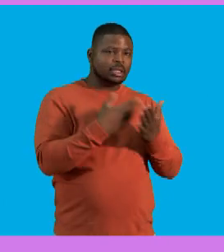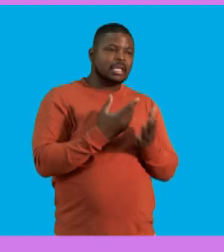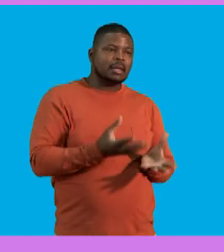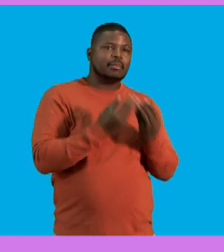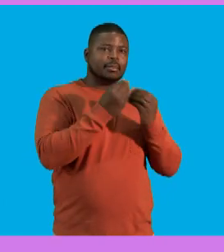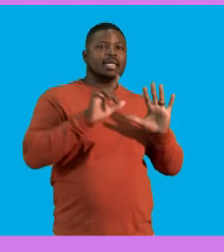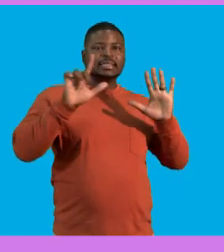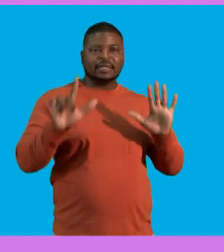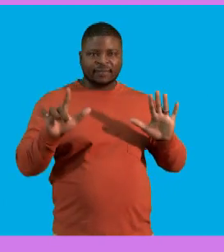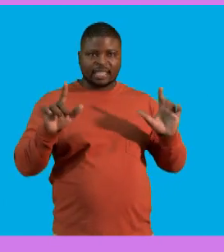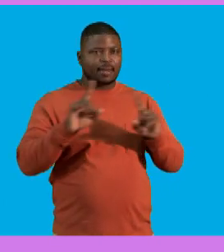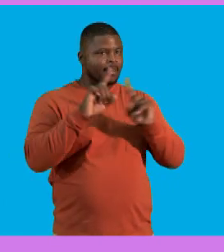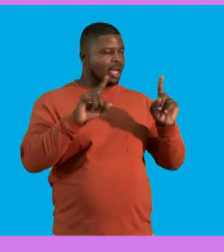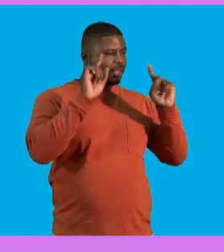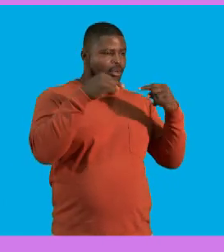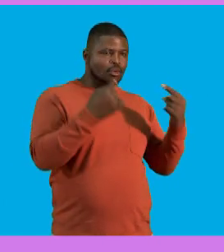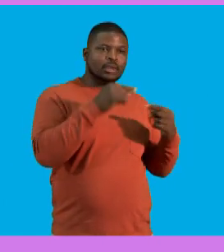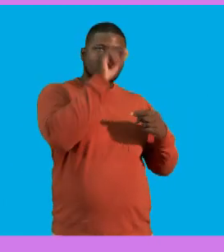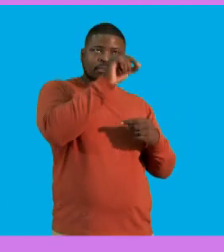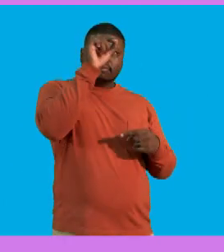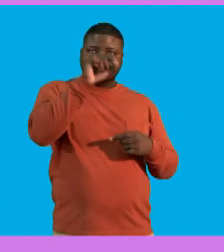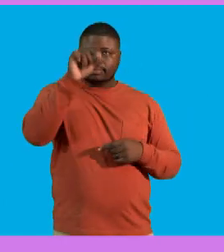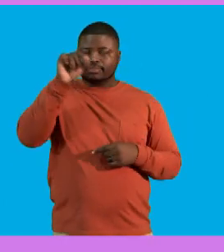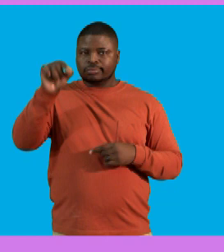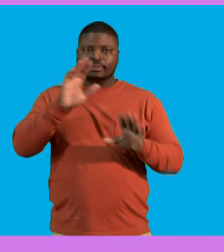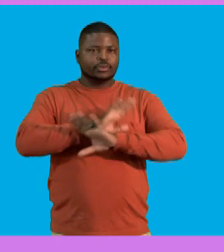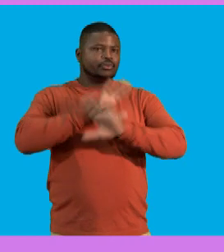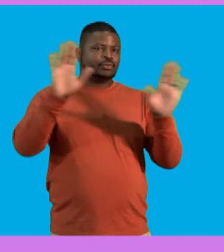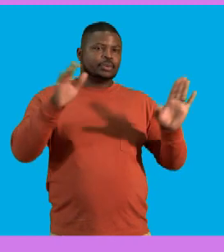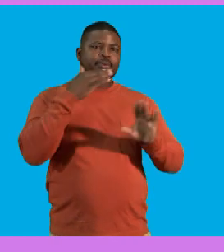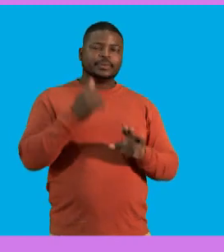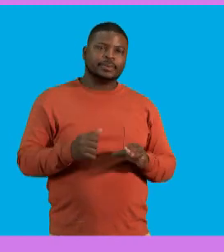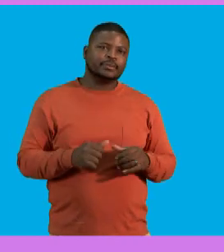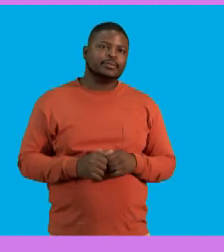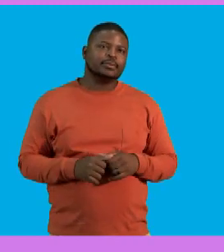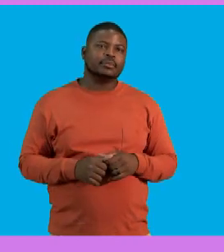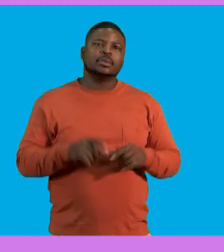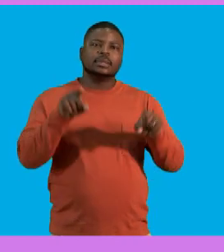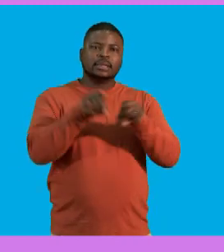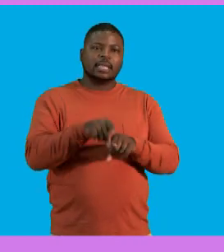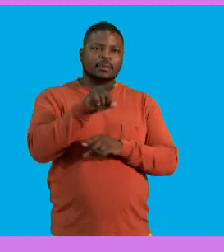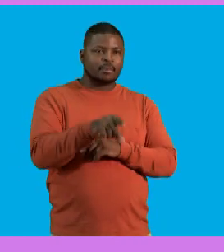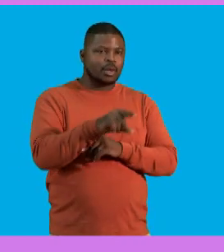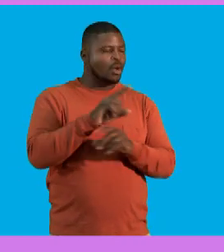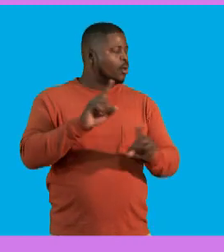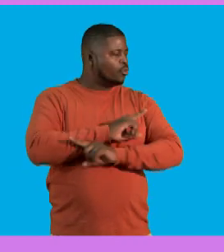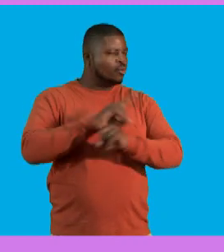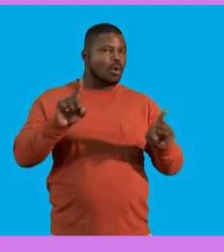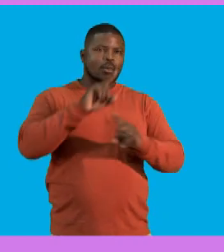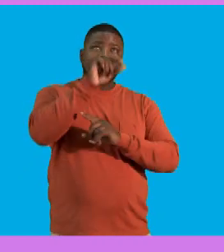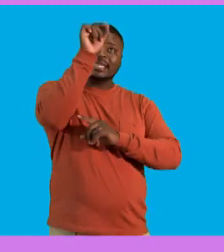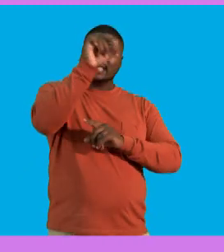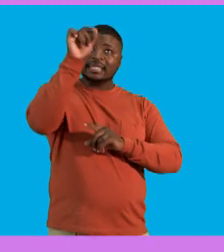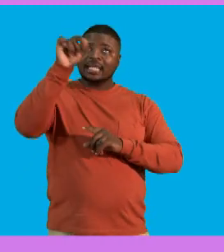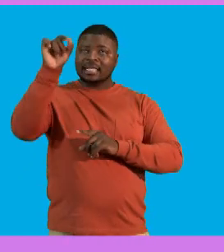agree, but we cannot do it like this. This is incorrect. The other thing we need to keep in mind is that we